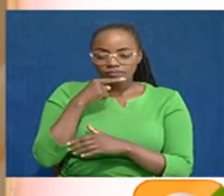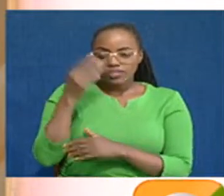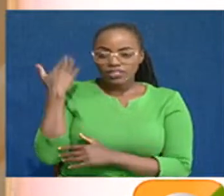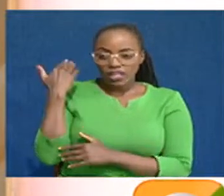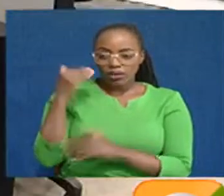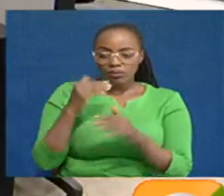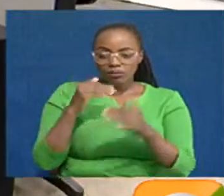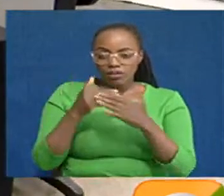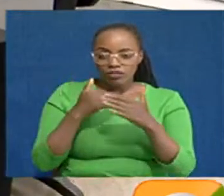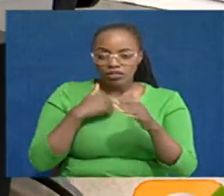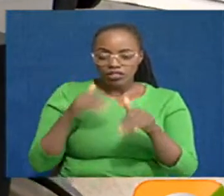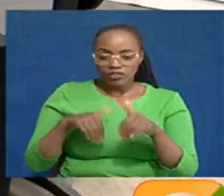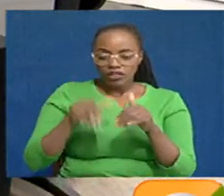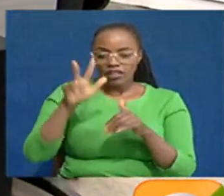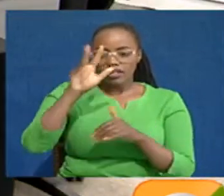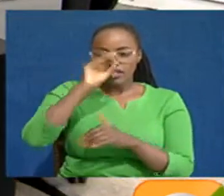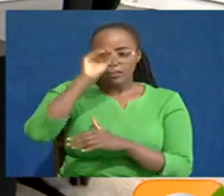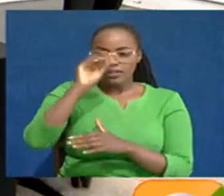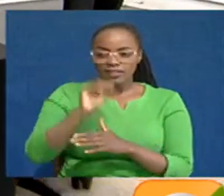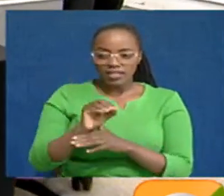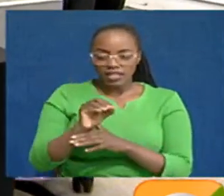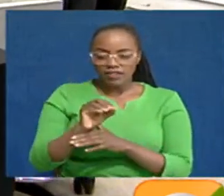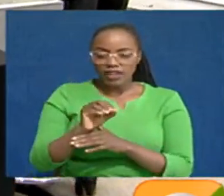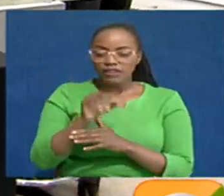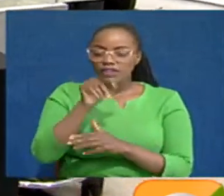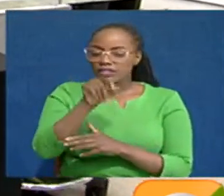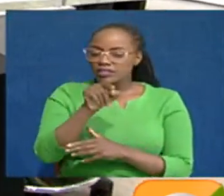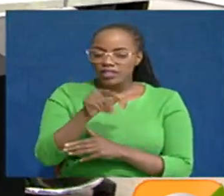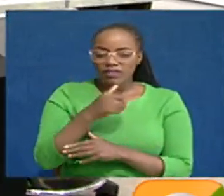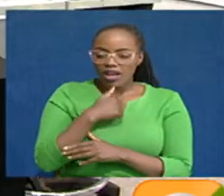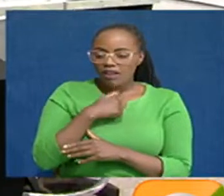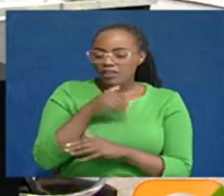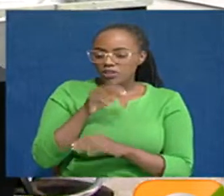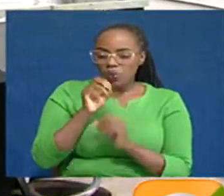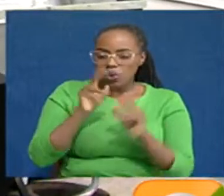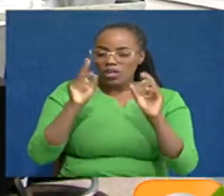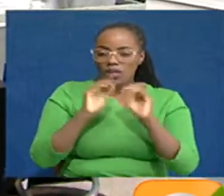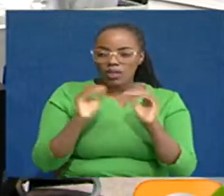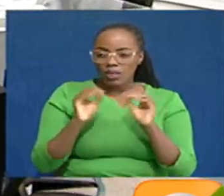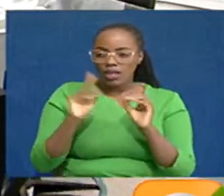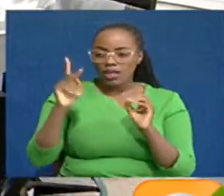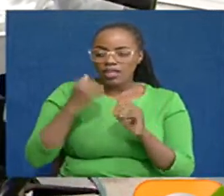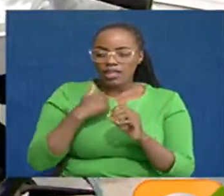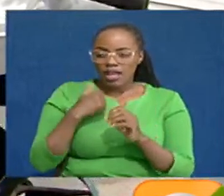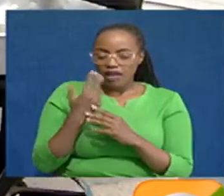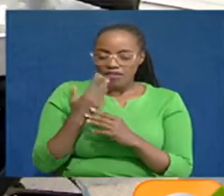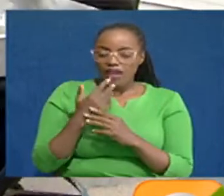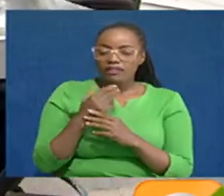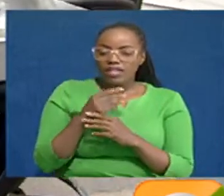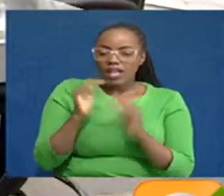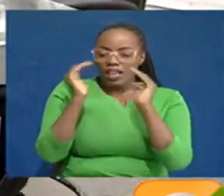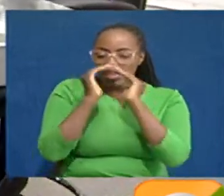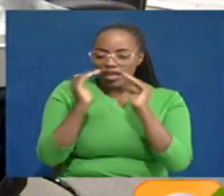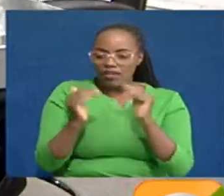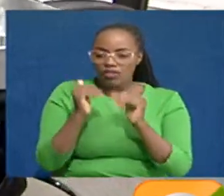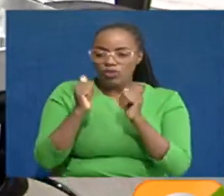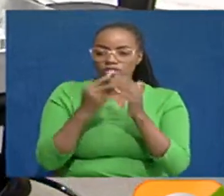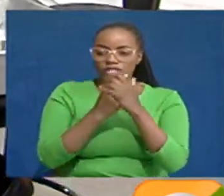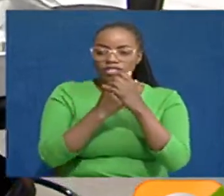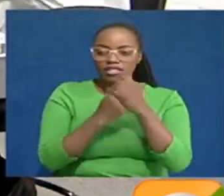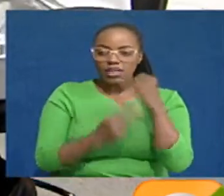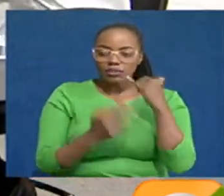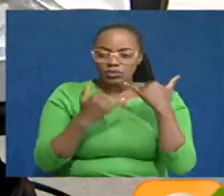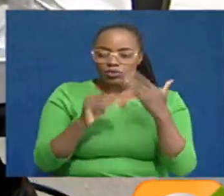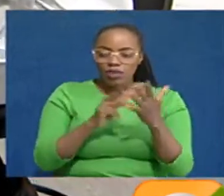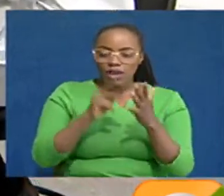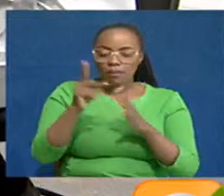we are chasing inflation at 3%, it's not even wise until Kenya has an income level that is double to even try to bring